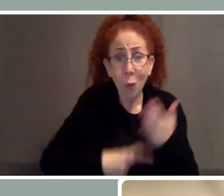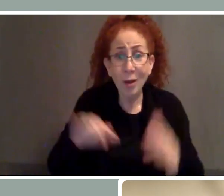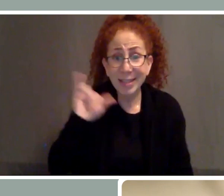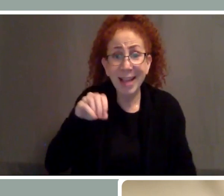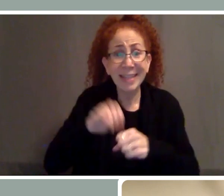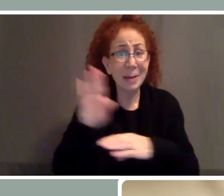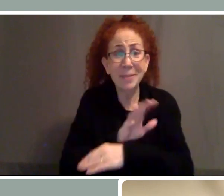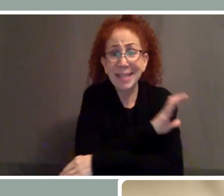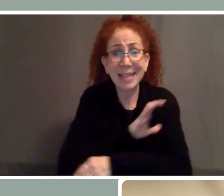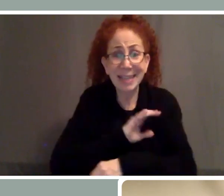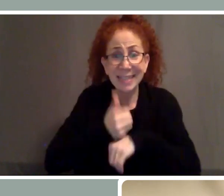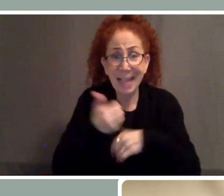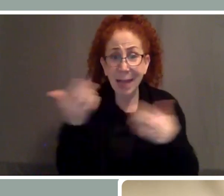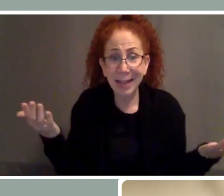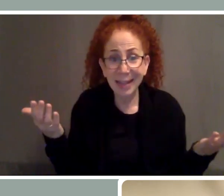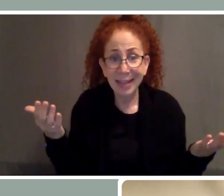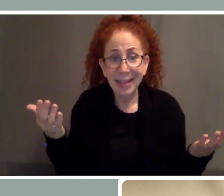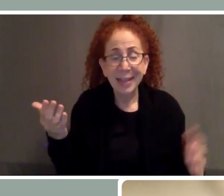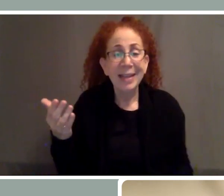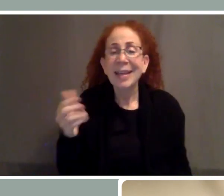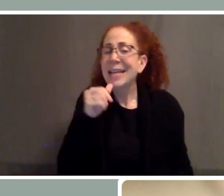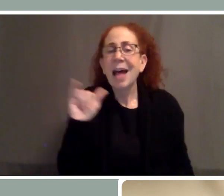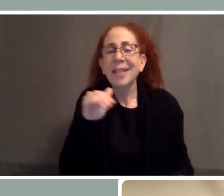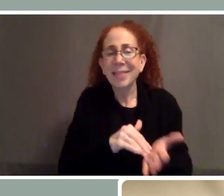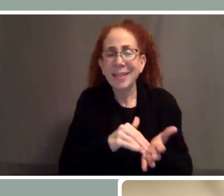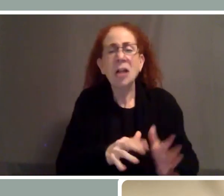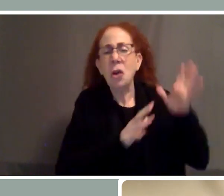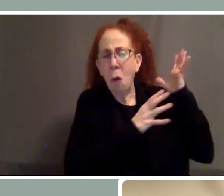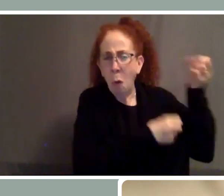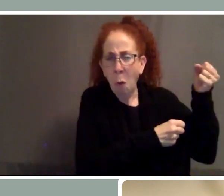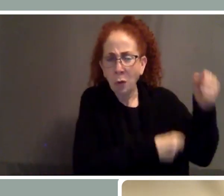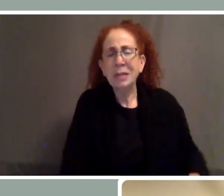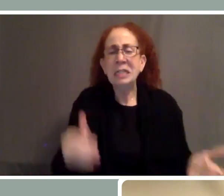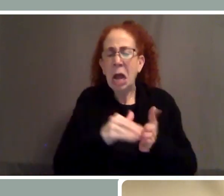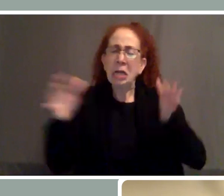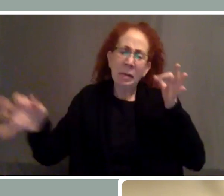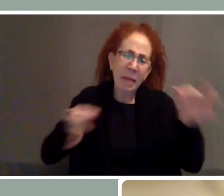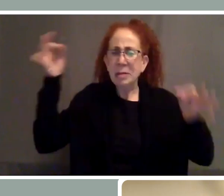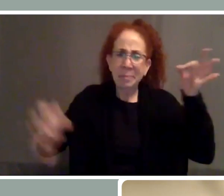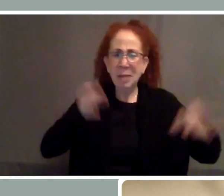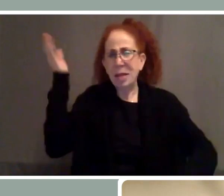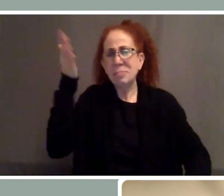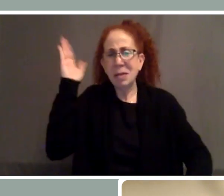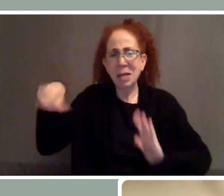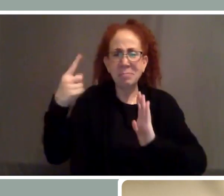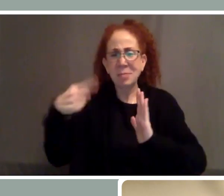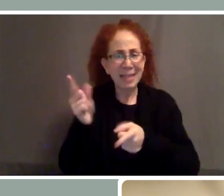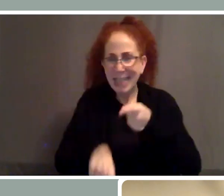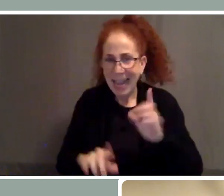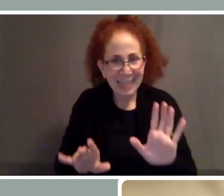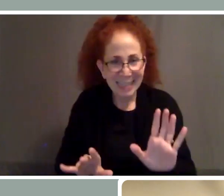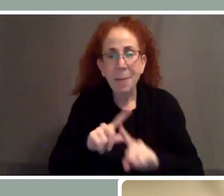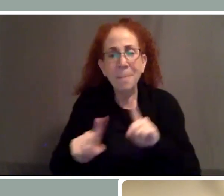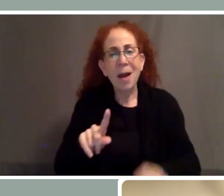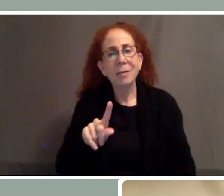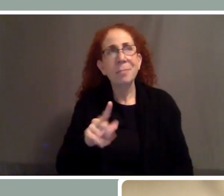busy clinic setting. It's not like your doctor can stop and give you a treatise about everything new that's going on. But I think a question